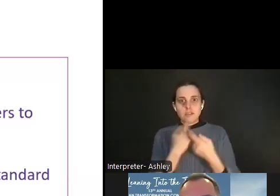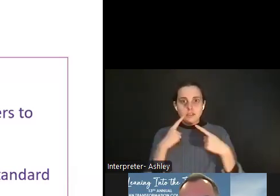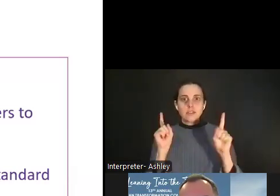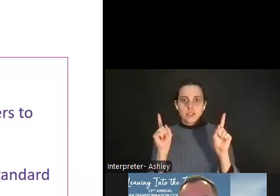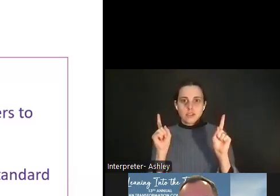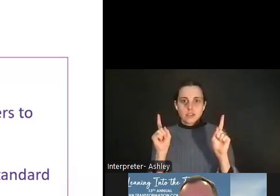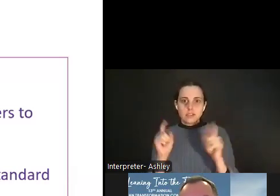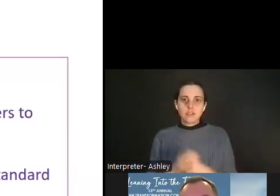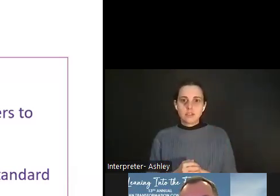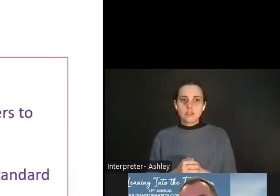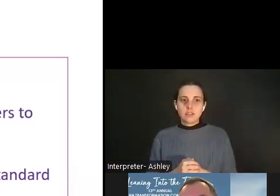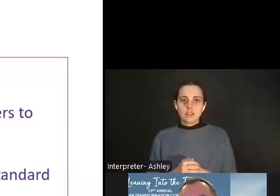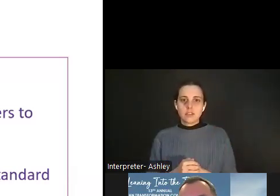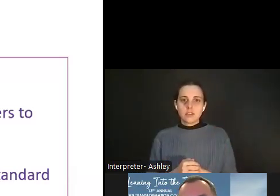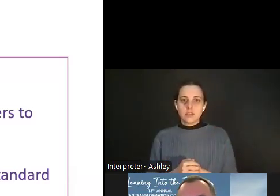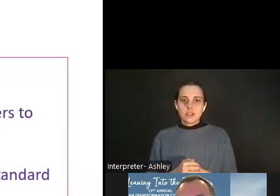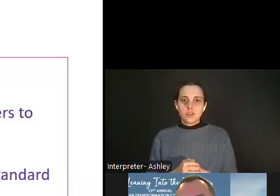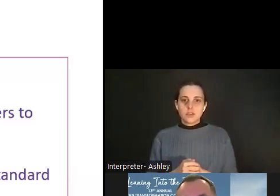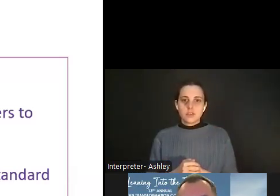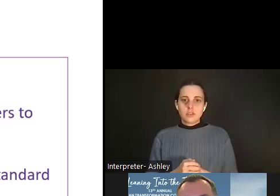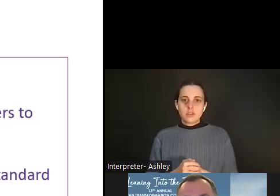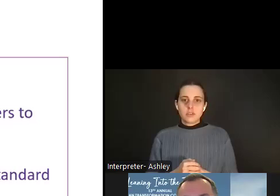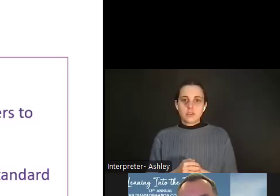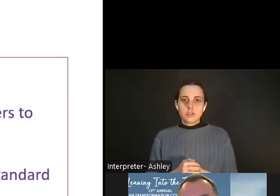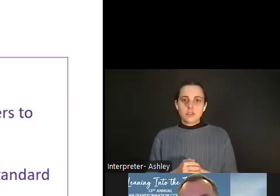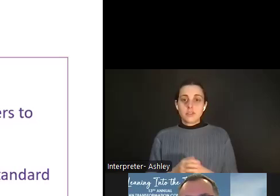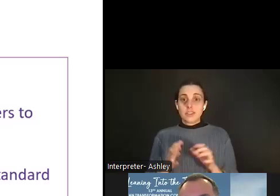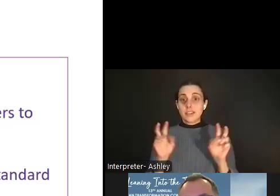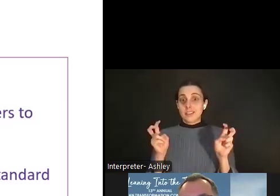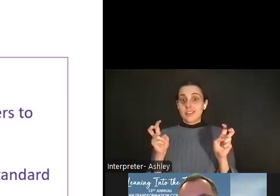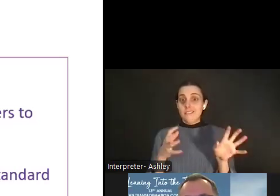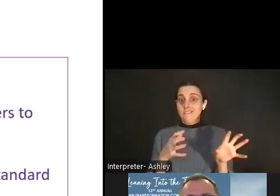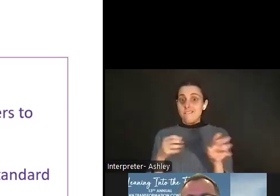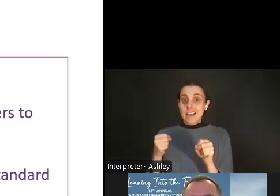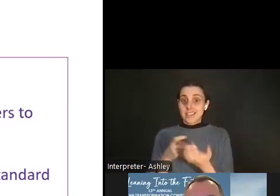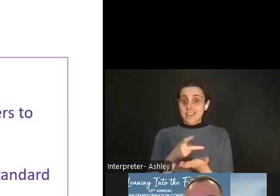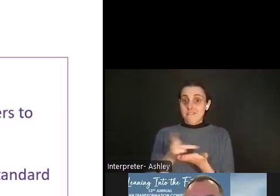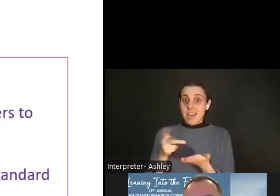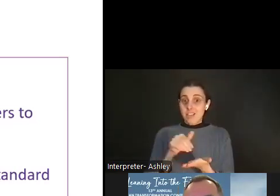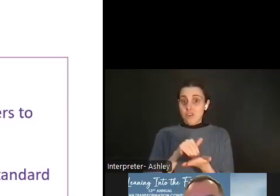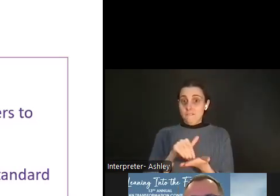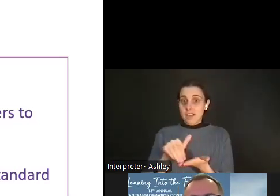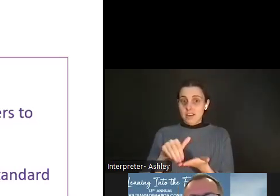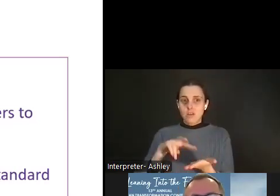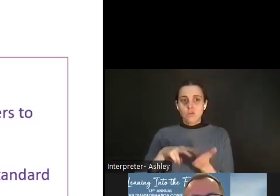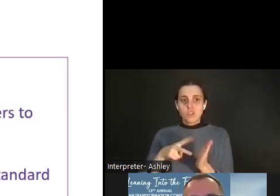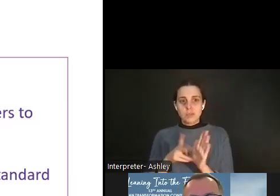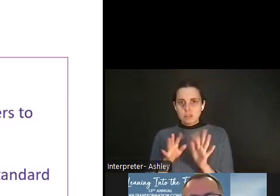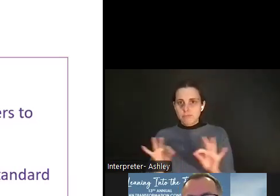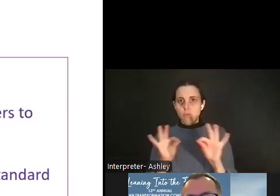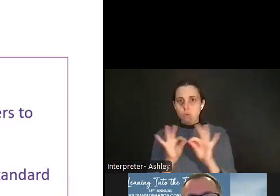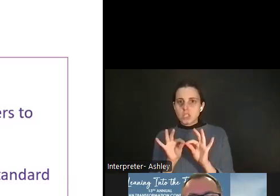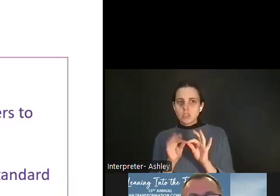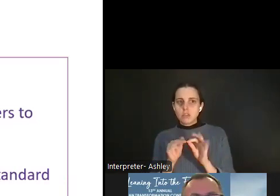often is a great saying. A fundamental research, that's what it does. It explores venues that leads